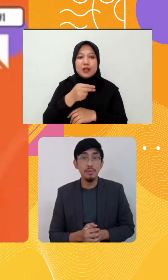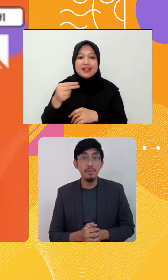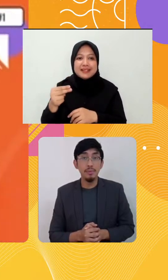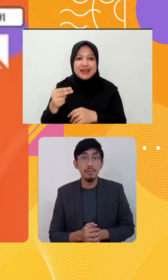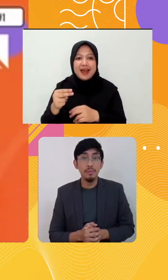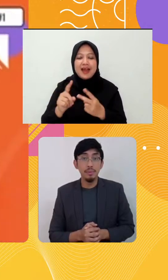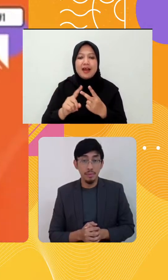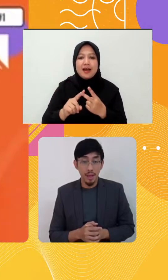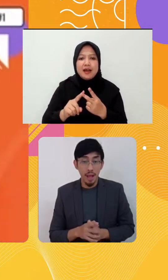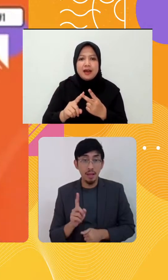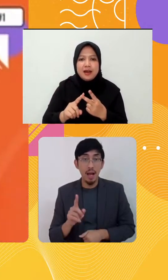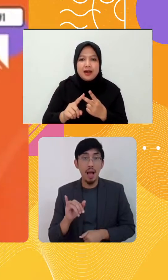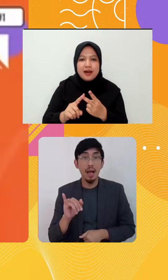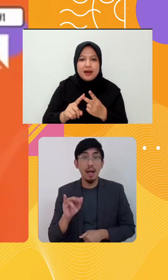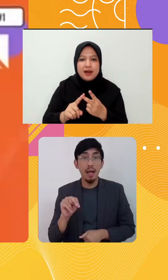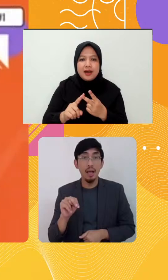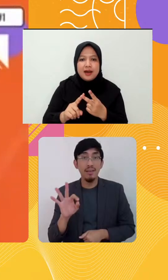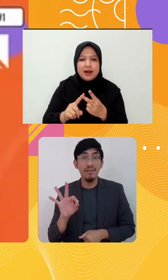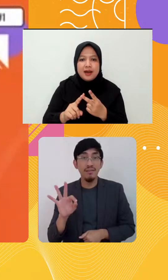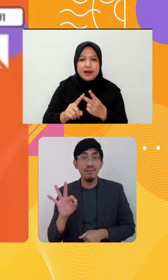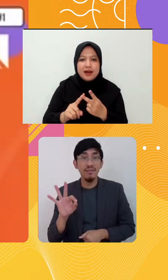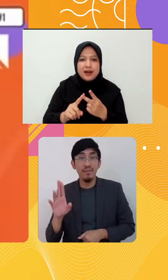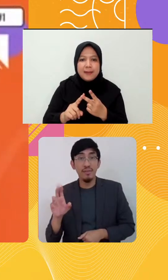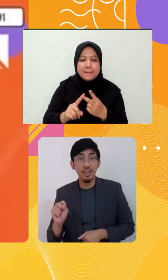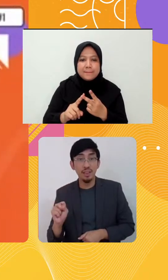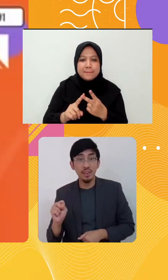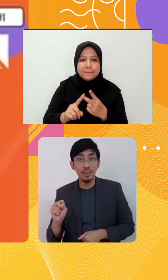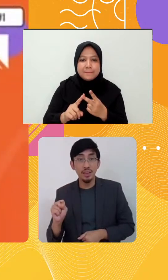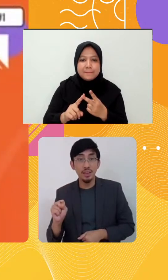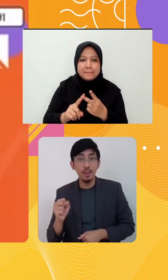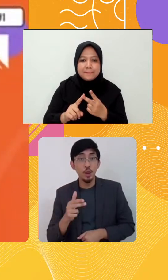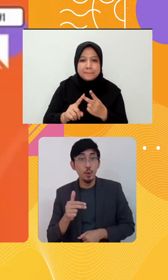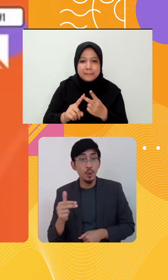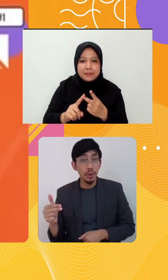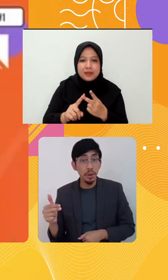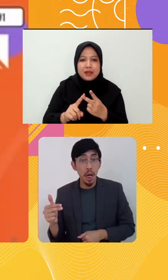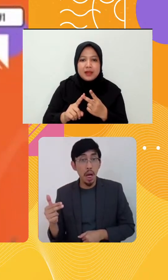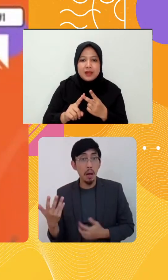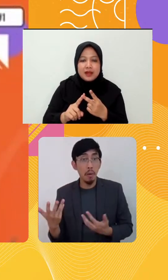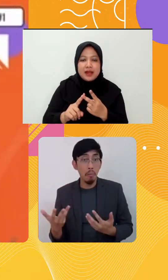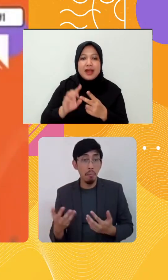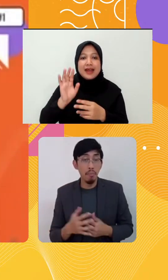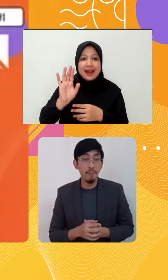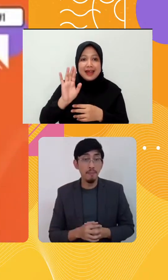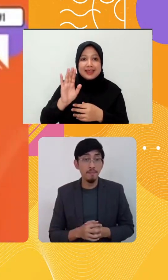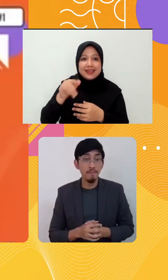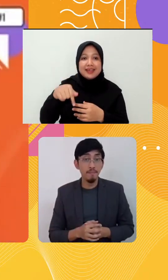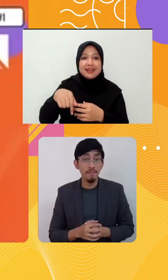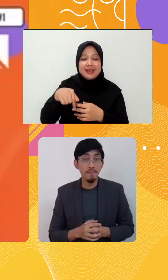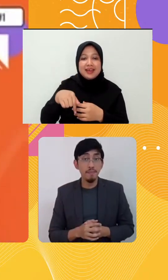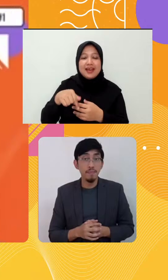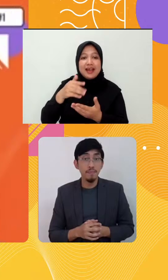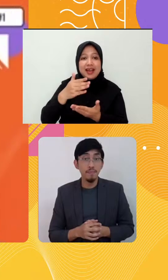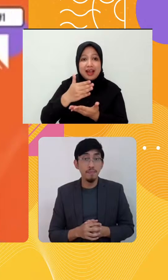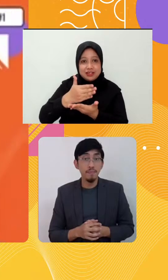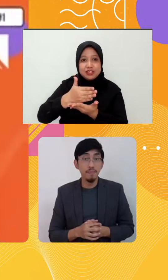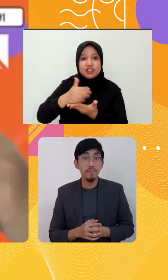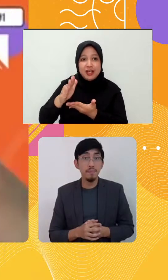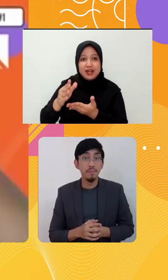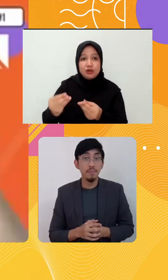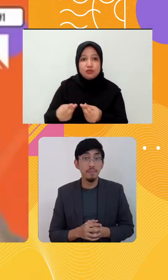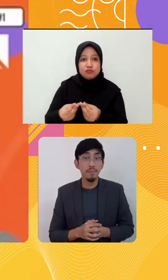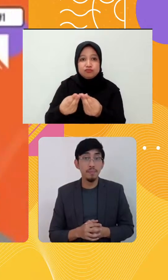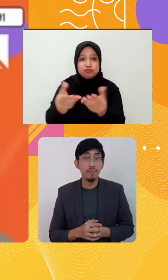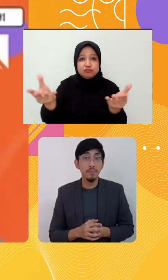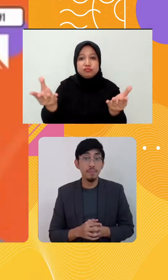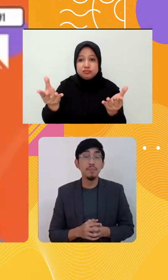Can NP. Yeah, we will also share it to you guys within